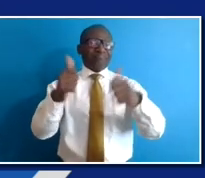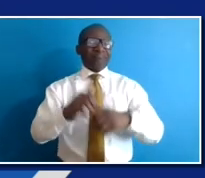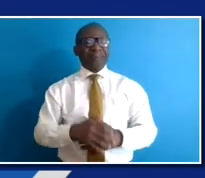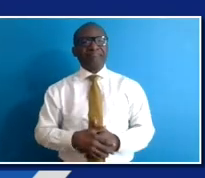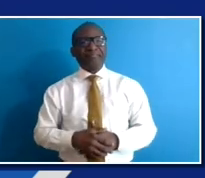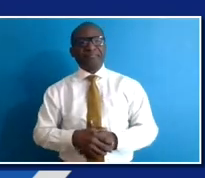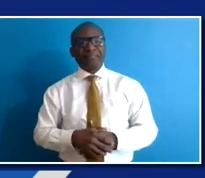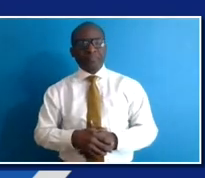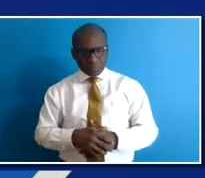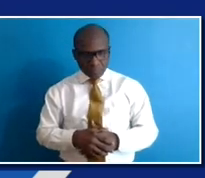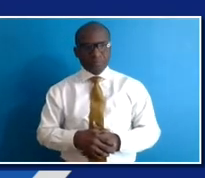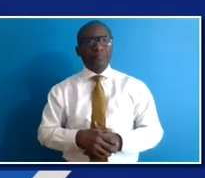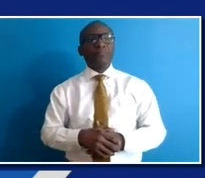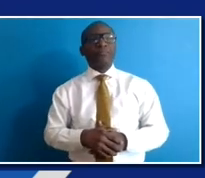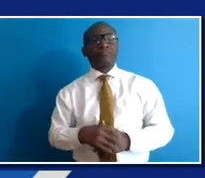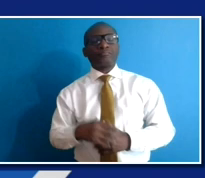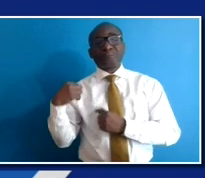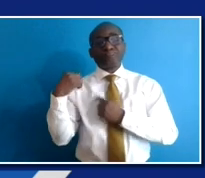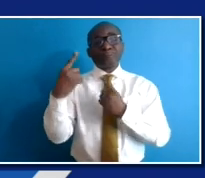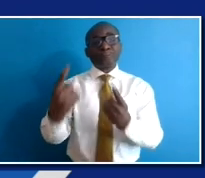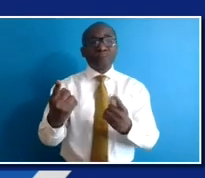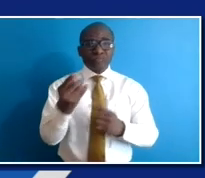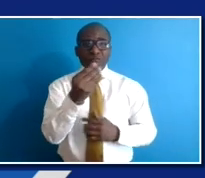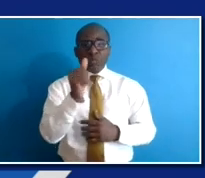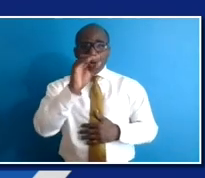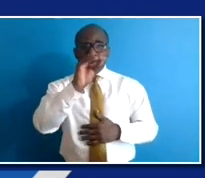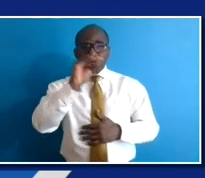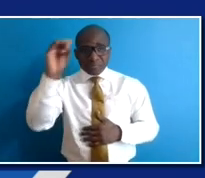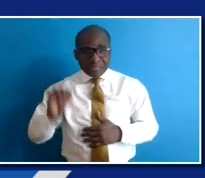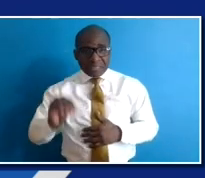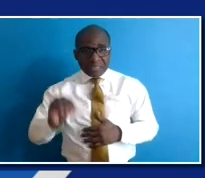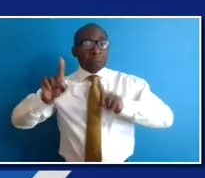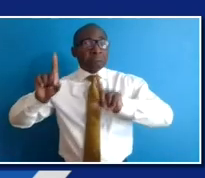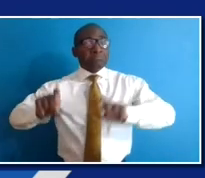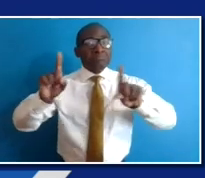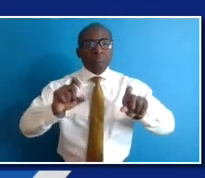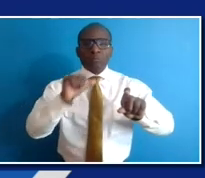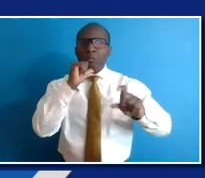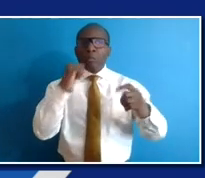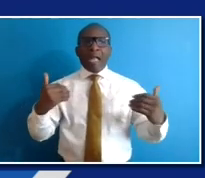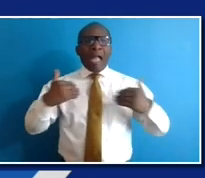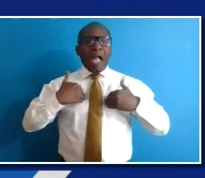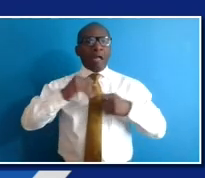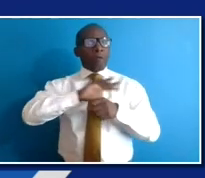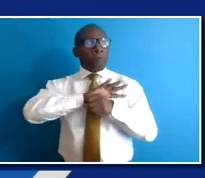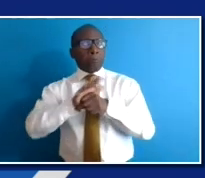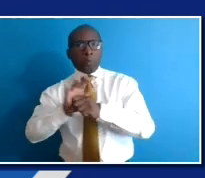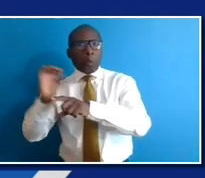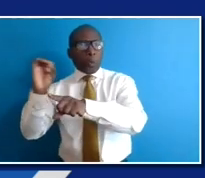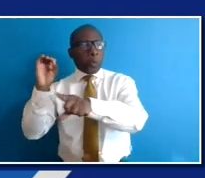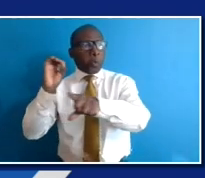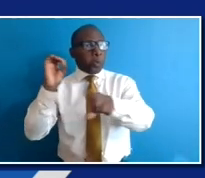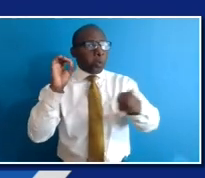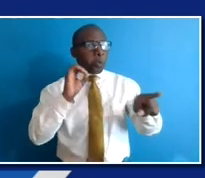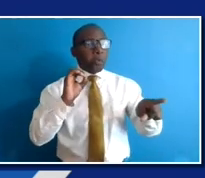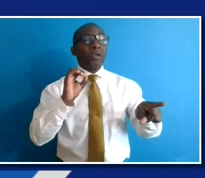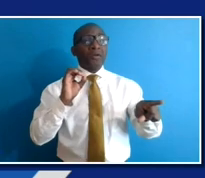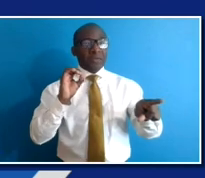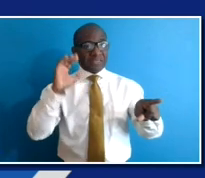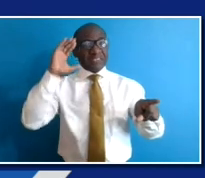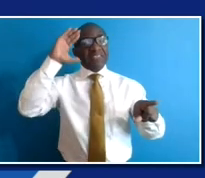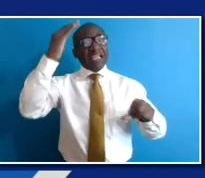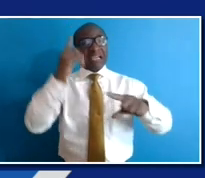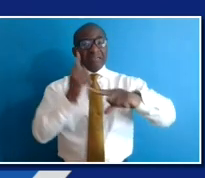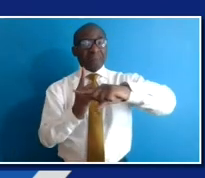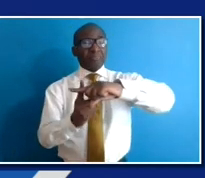negative originally. So the 216,000 represents that portion that, the portion that tested positive, which